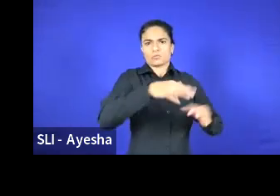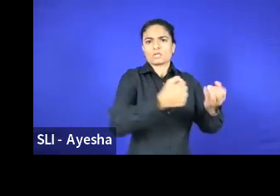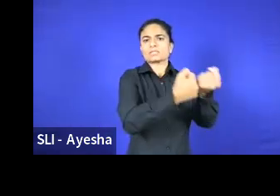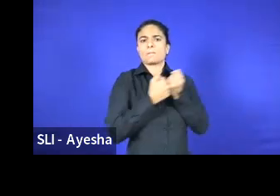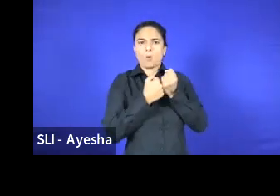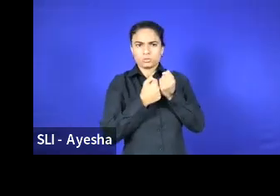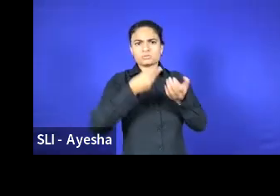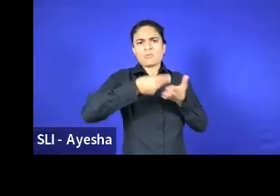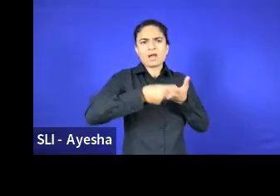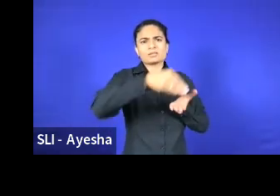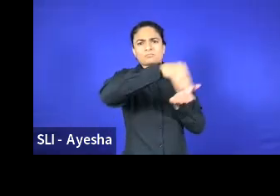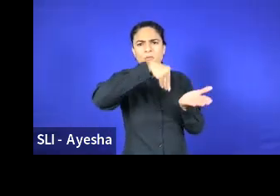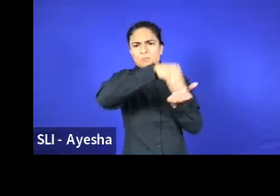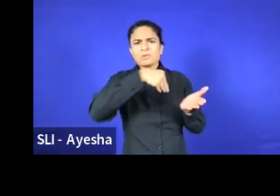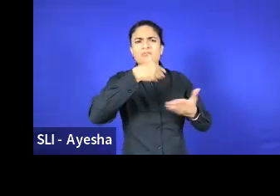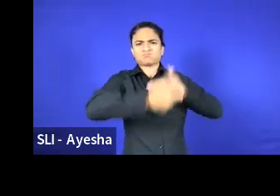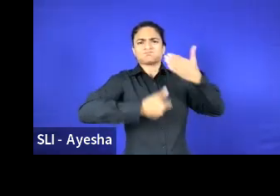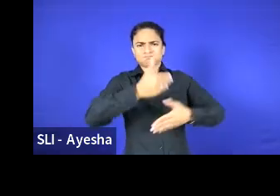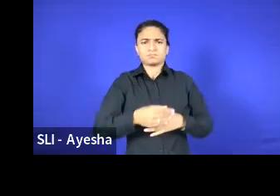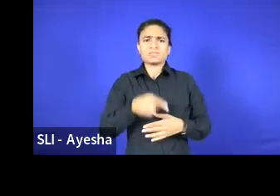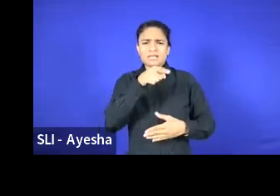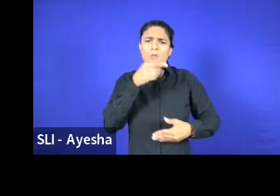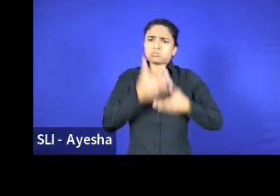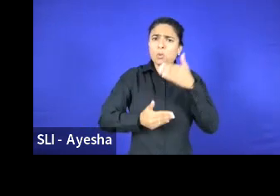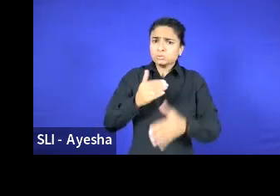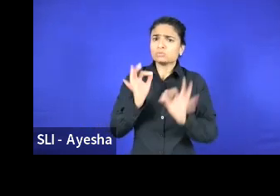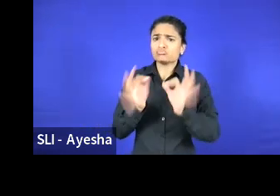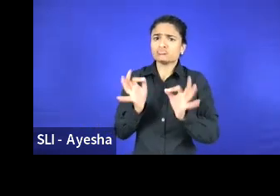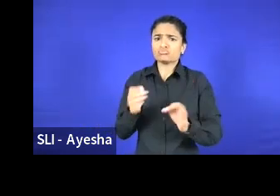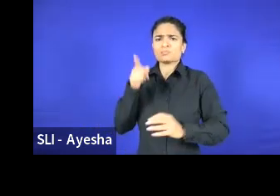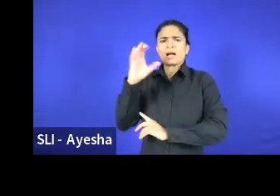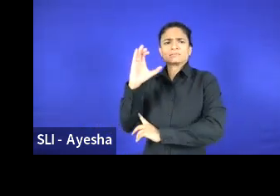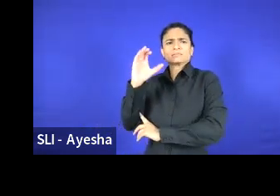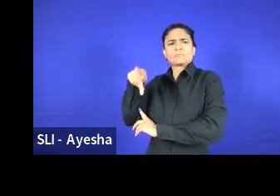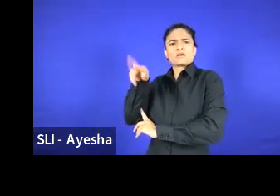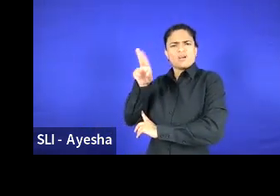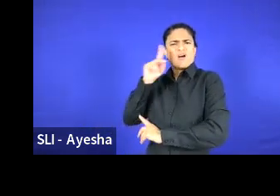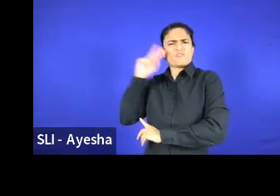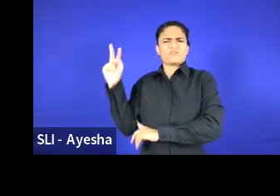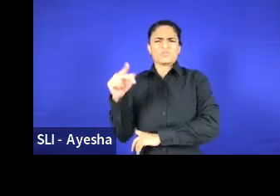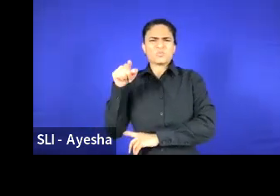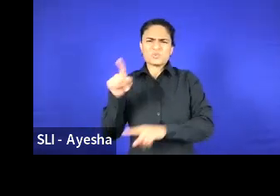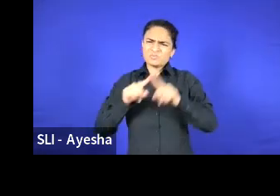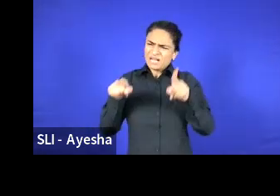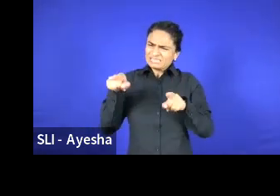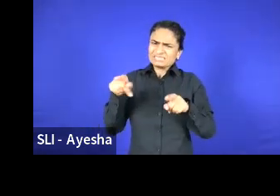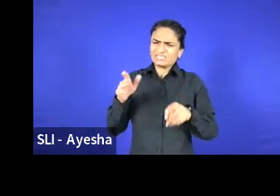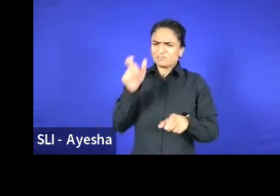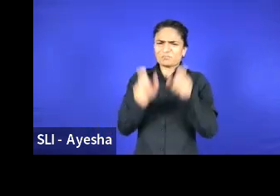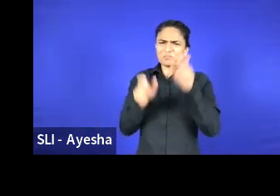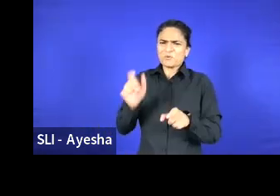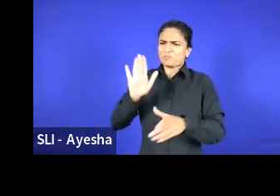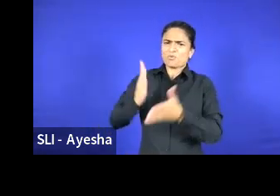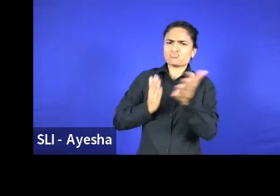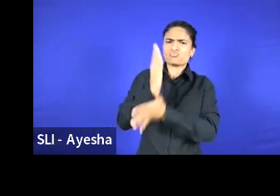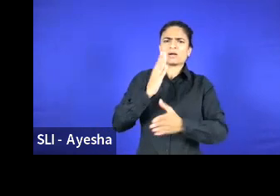better access to assessment carried out by community level workers, which is a very good practice, but sometimes